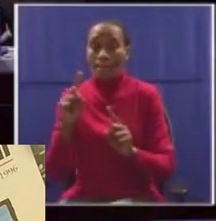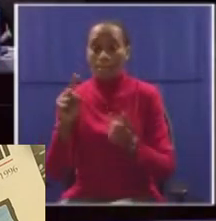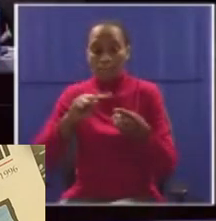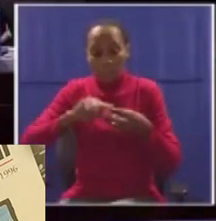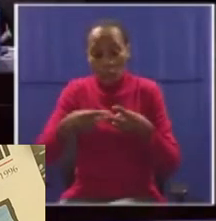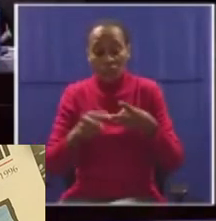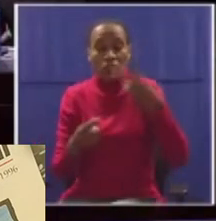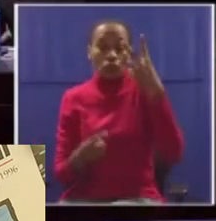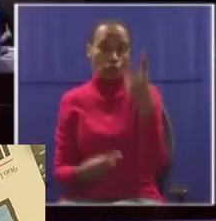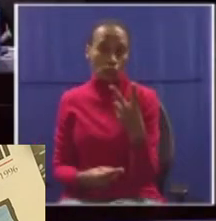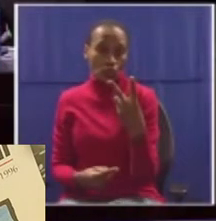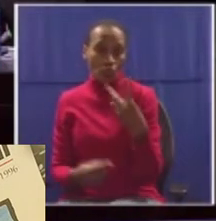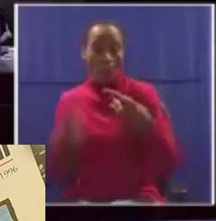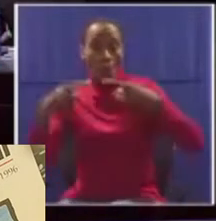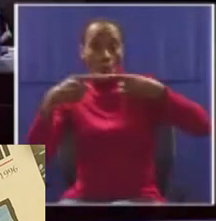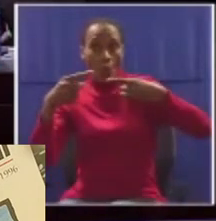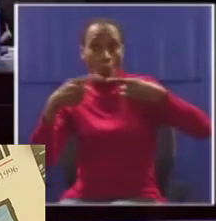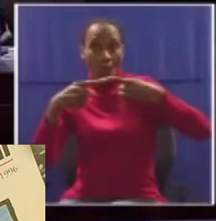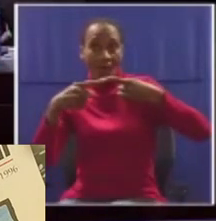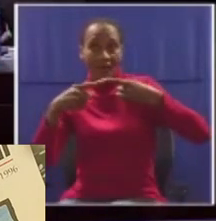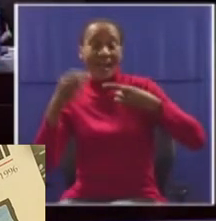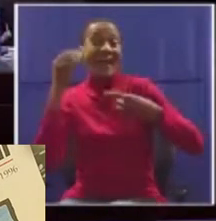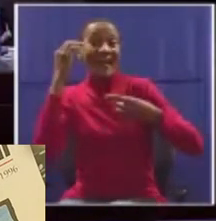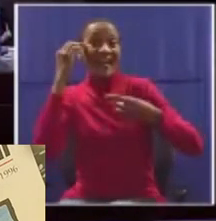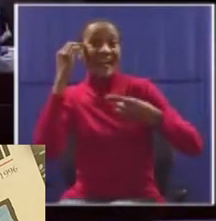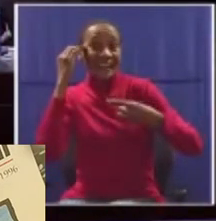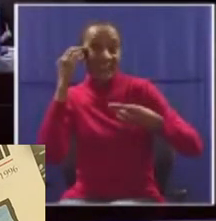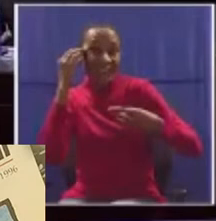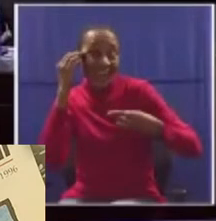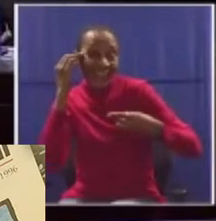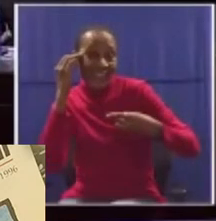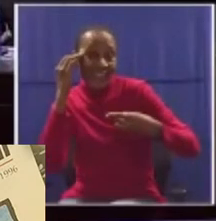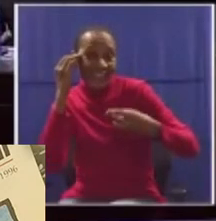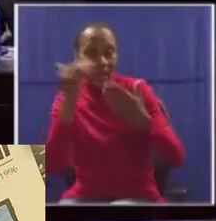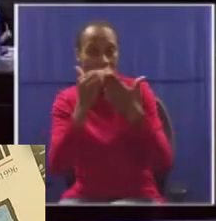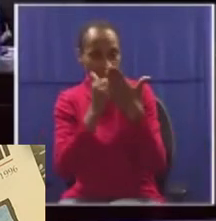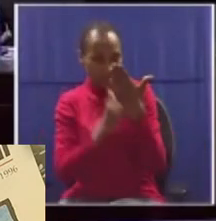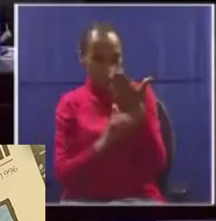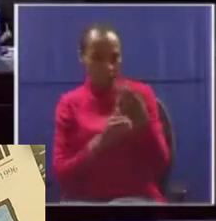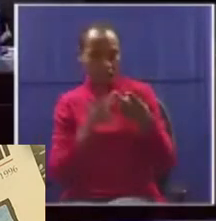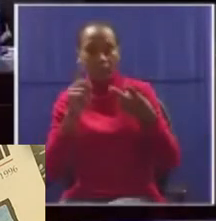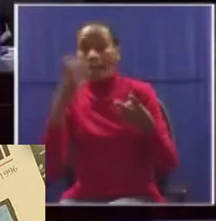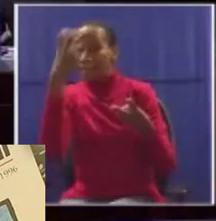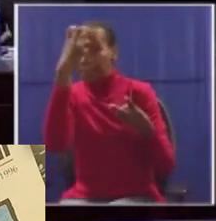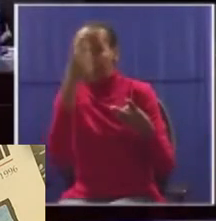gray listing and blacklisting which are both things